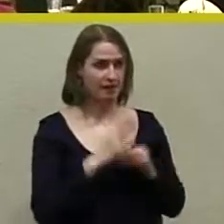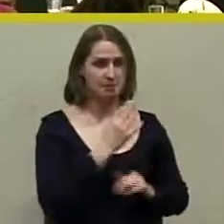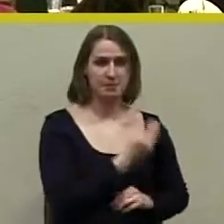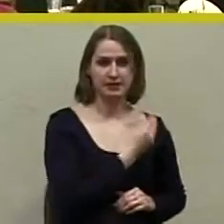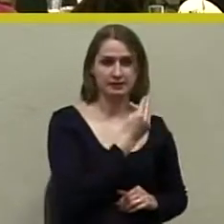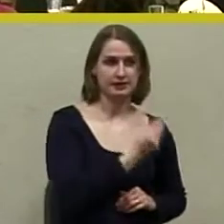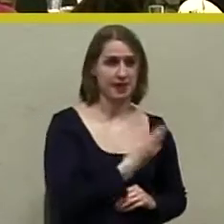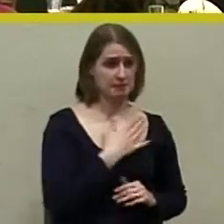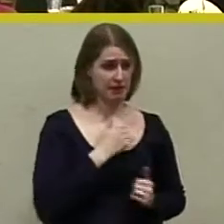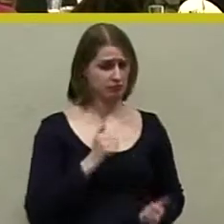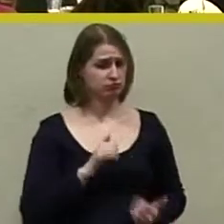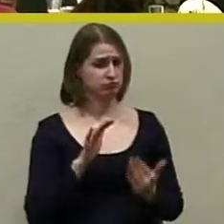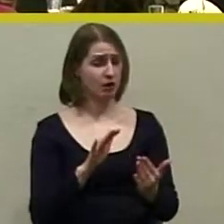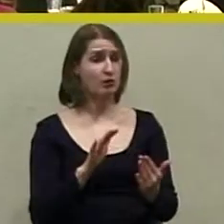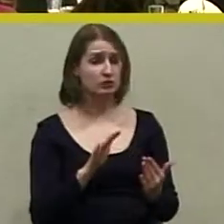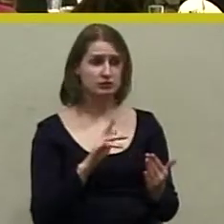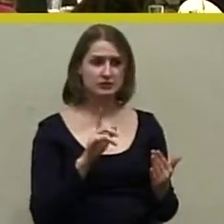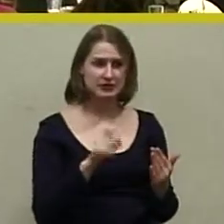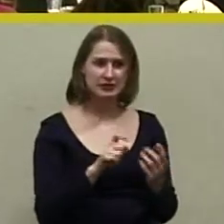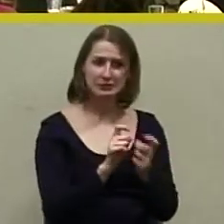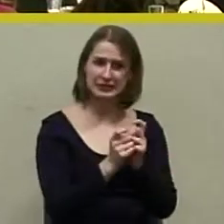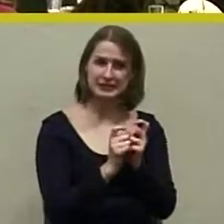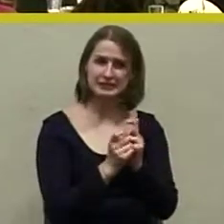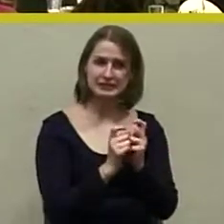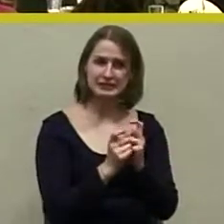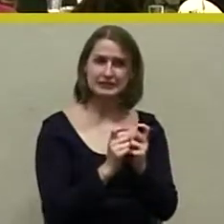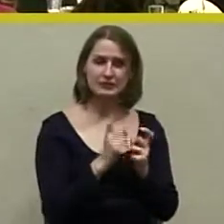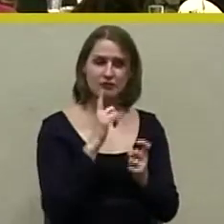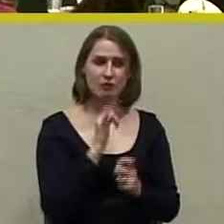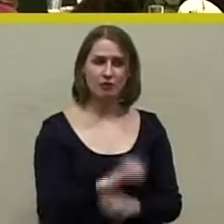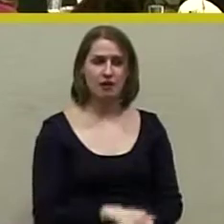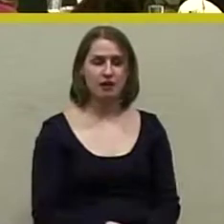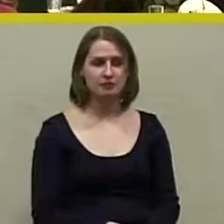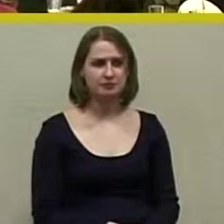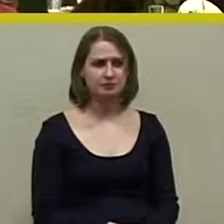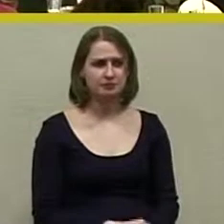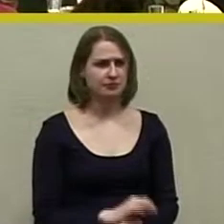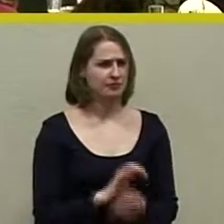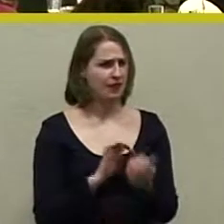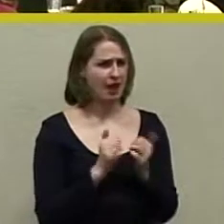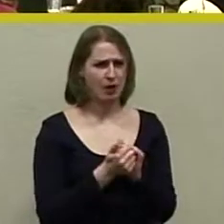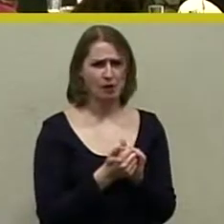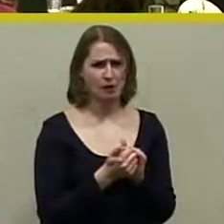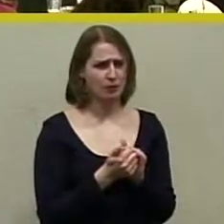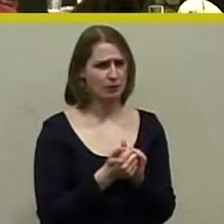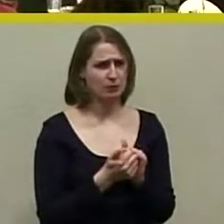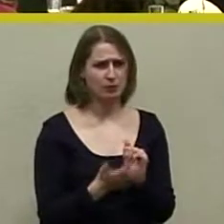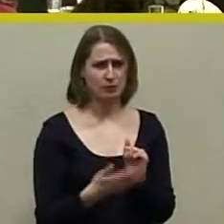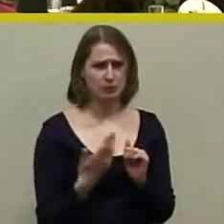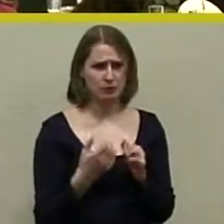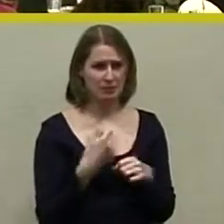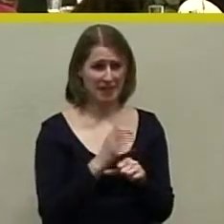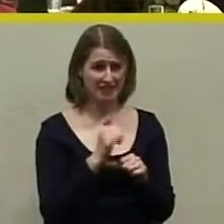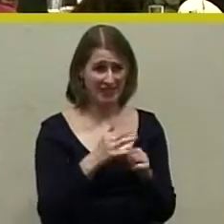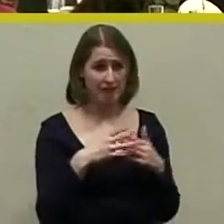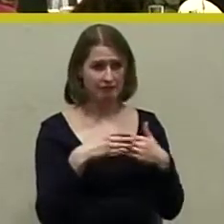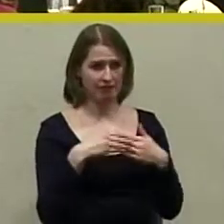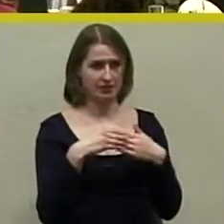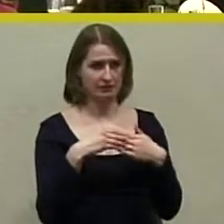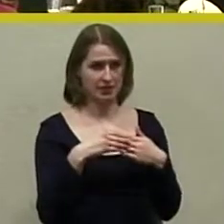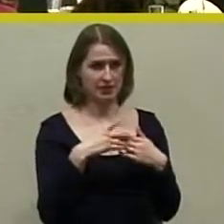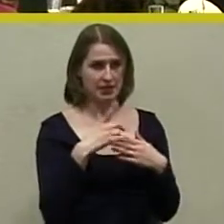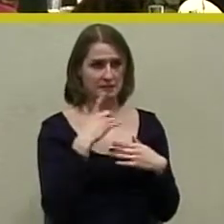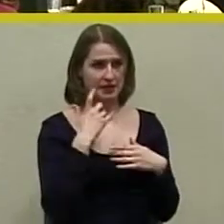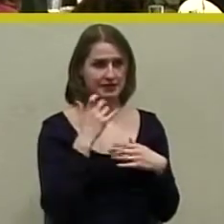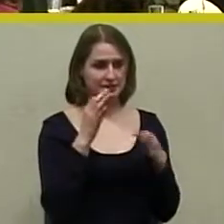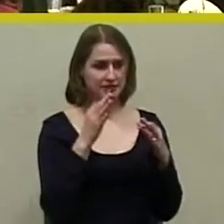my approach is probably going to need to be tailored to that. Okay. So how do you build that sort of flexibility based on the teacher's